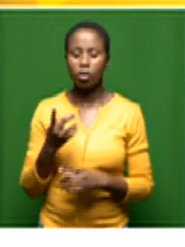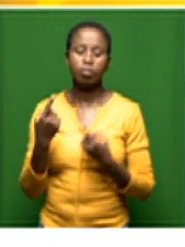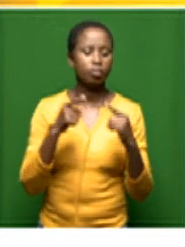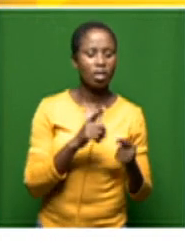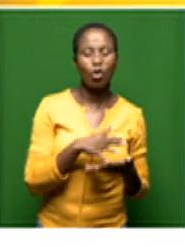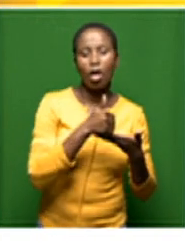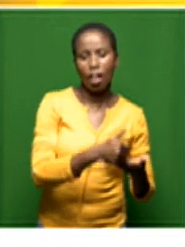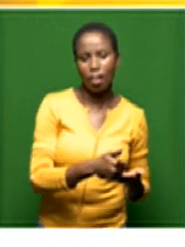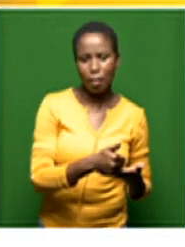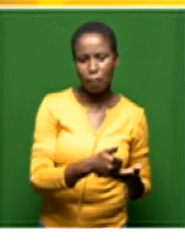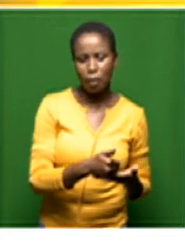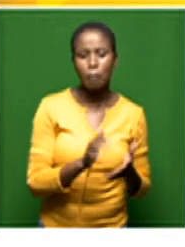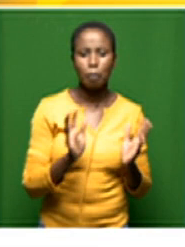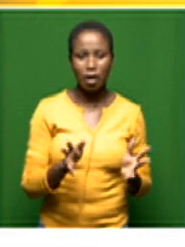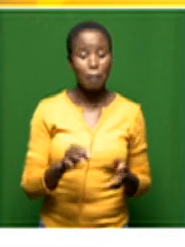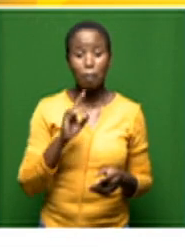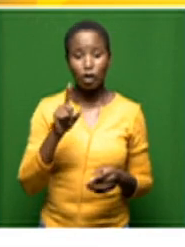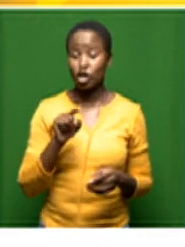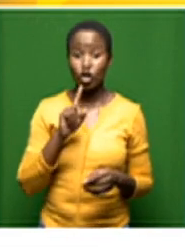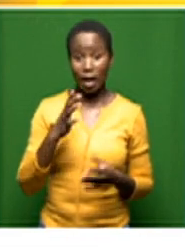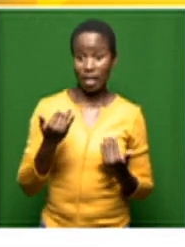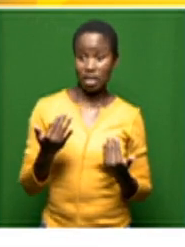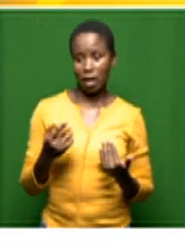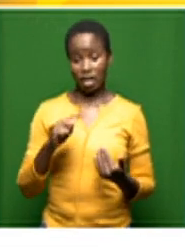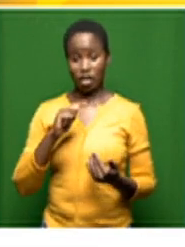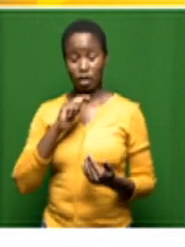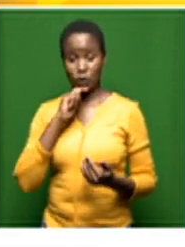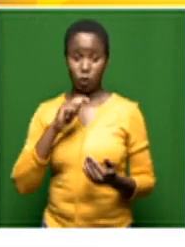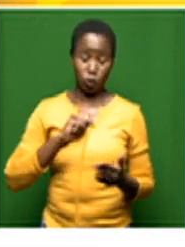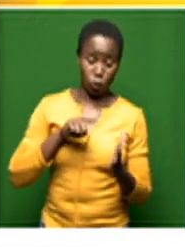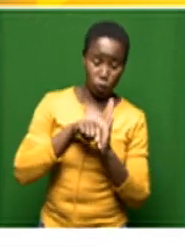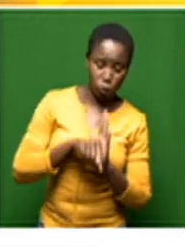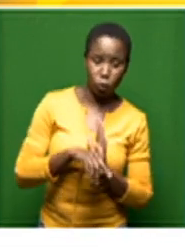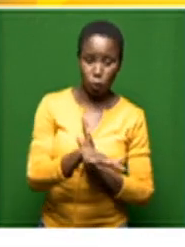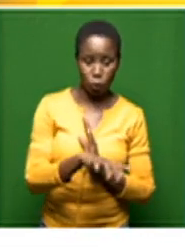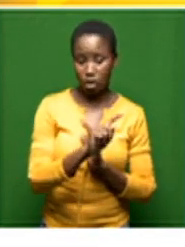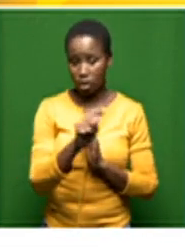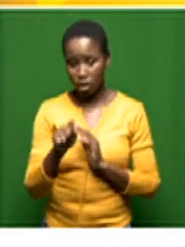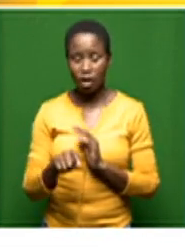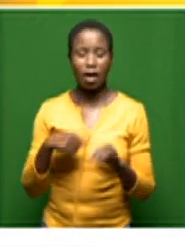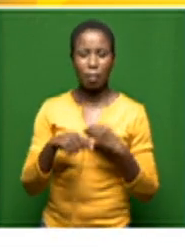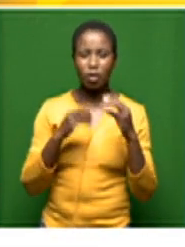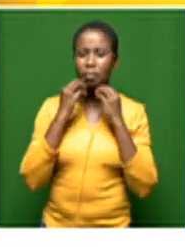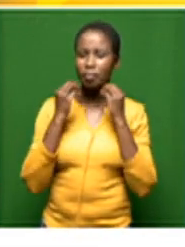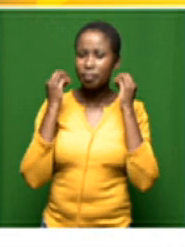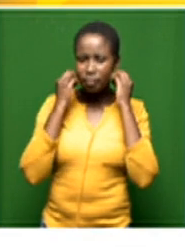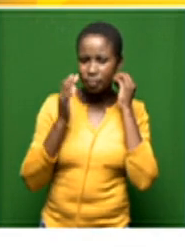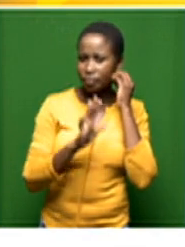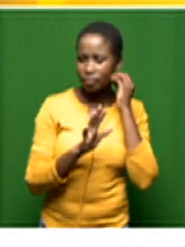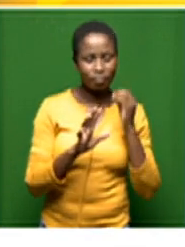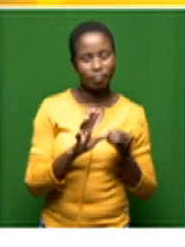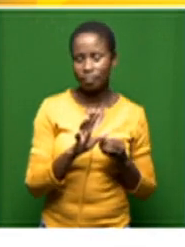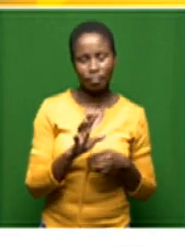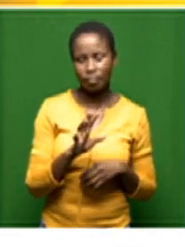And therefore, you don't expect the troops on the ground fighting side by side with the Mozambique government military.